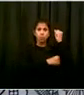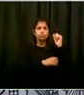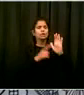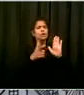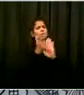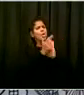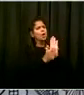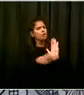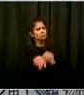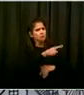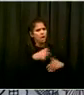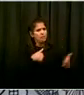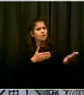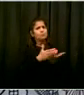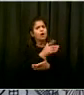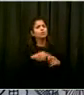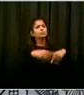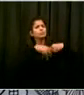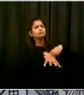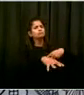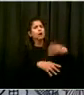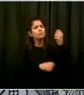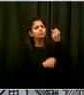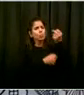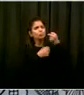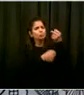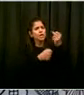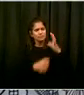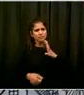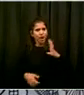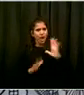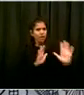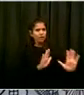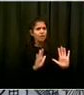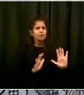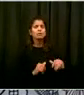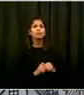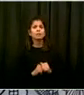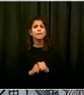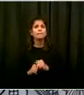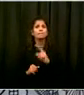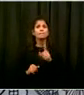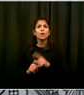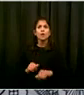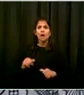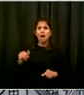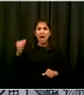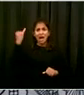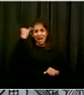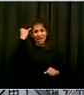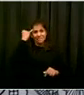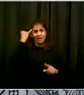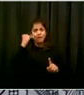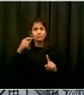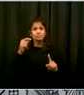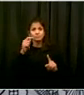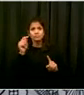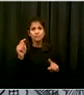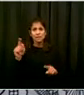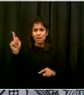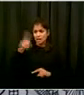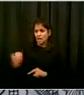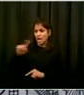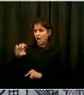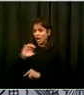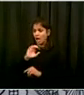specific instructions of the NYPD. And if anyone doesn't, there will be consequences. So if anyone commits an act of assault, of